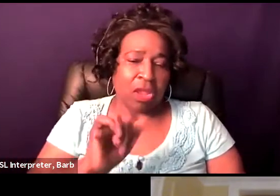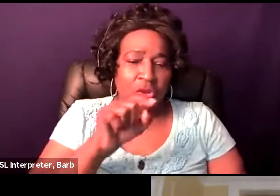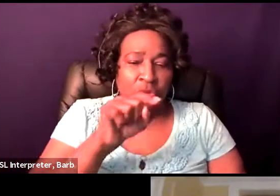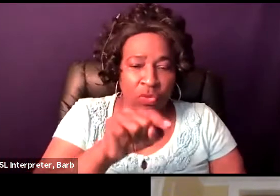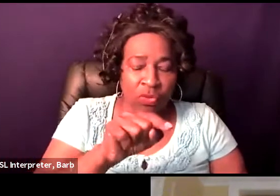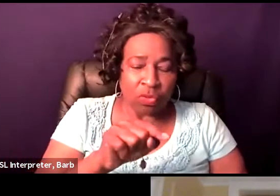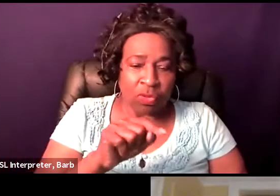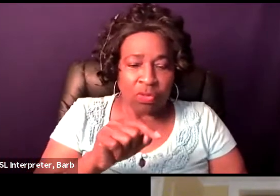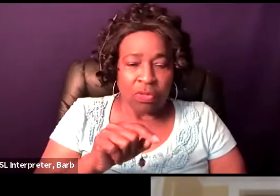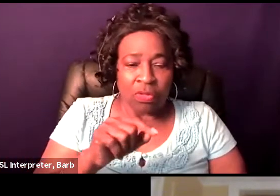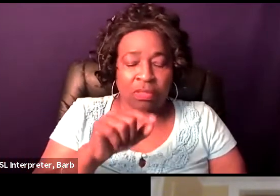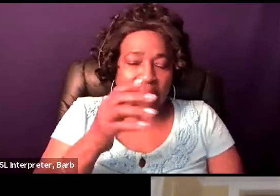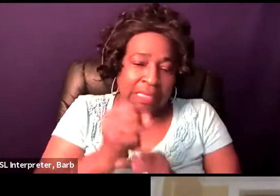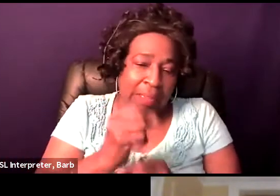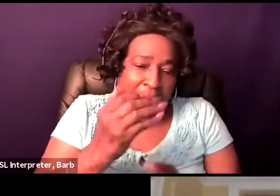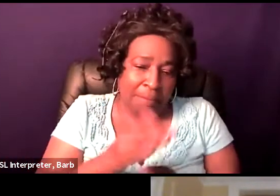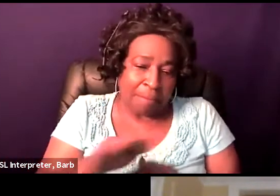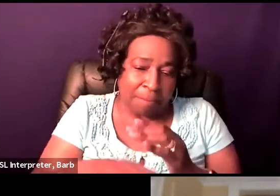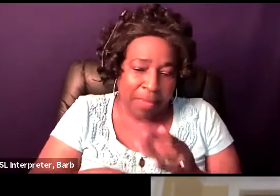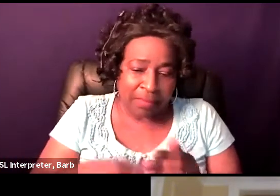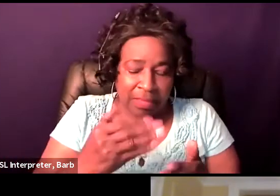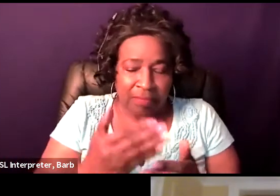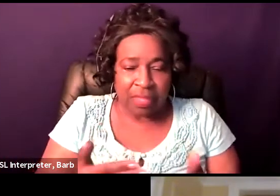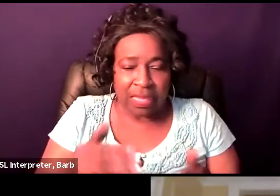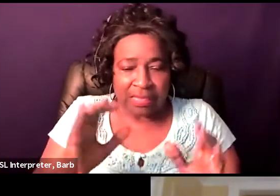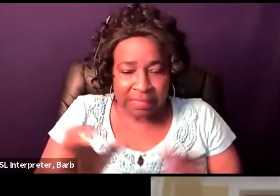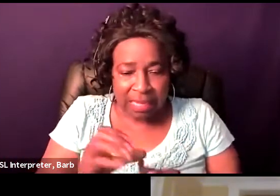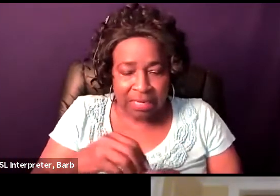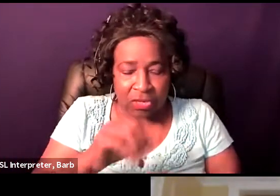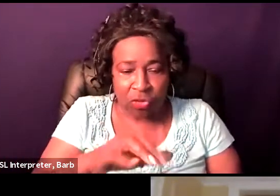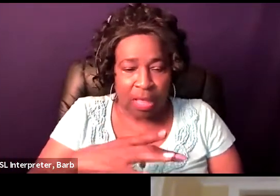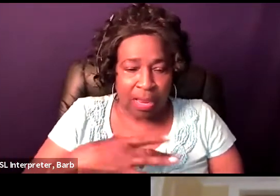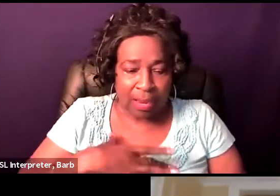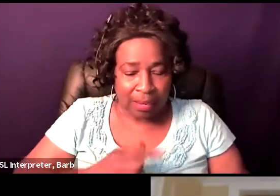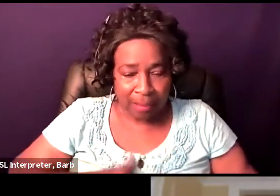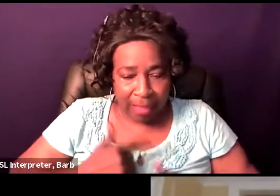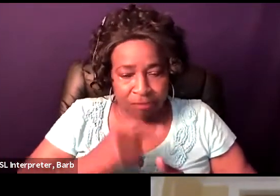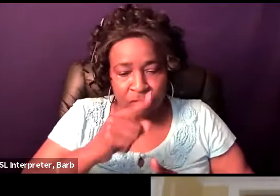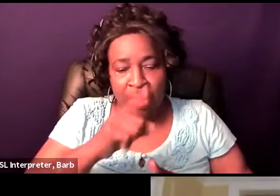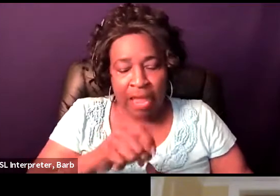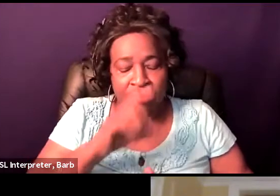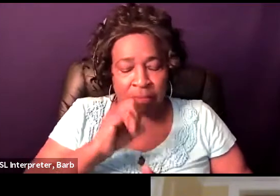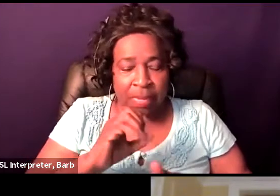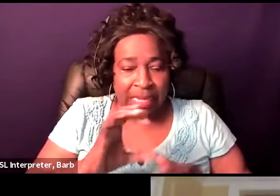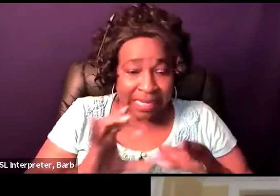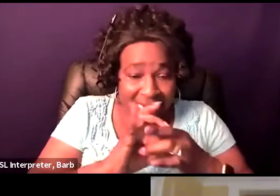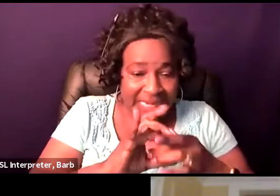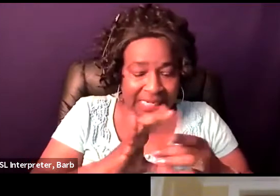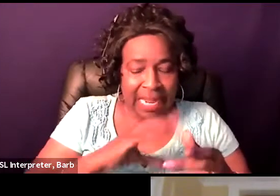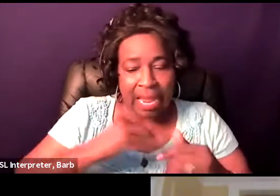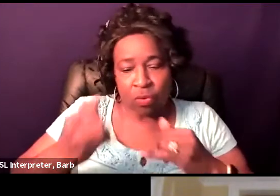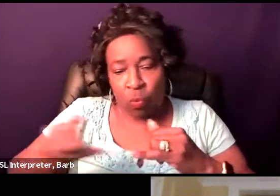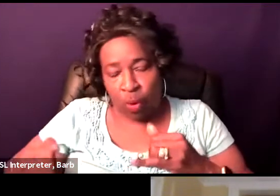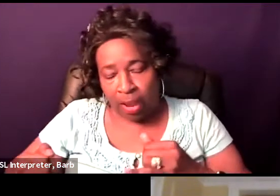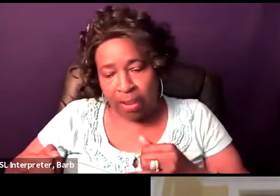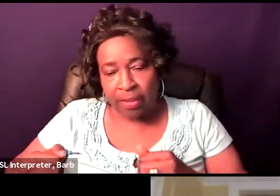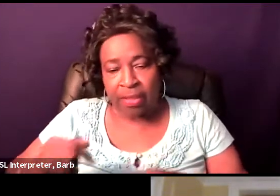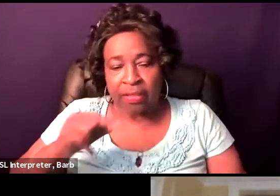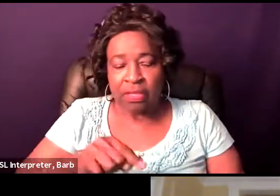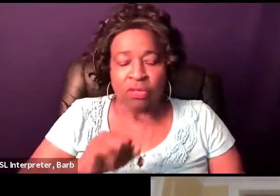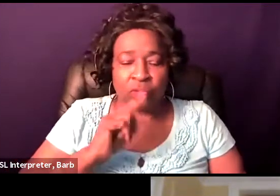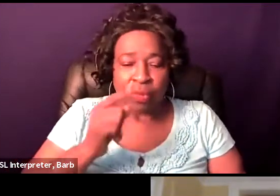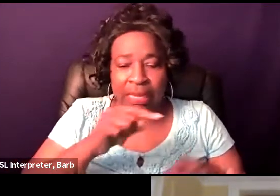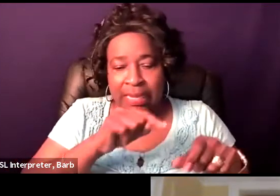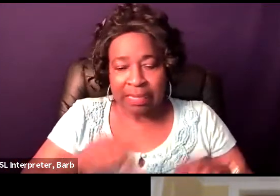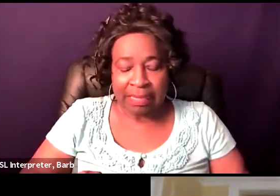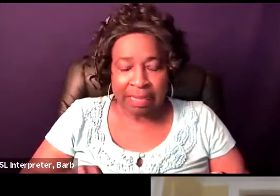get basic things done in your life that you have to be connected and wired. And this really came to the fore during the